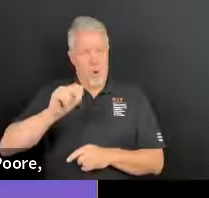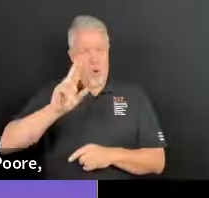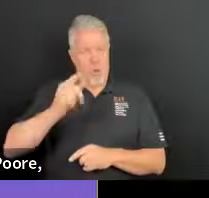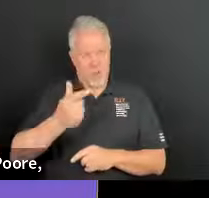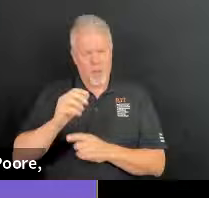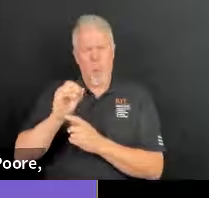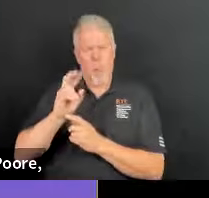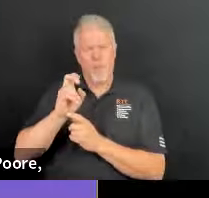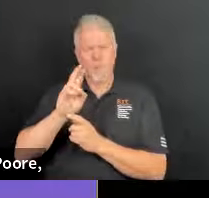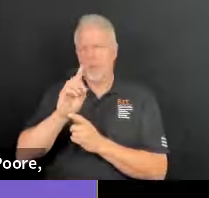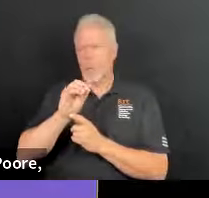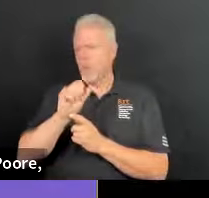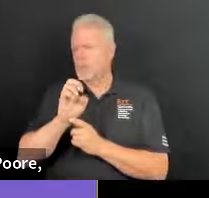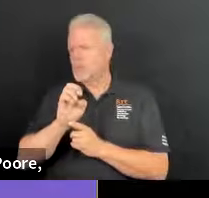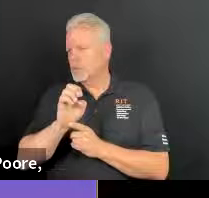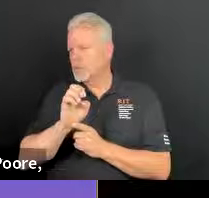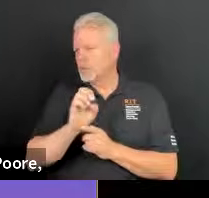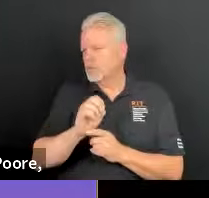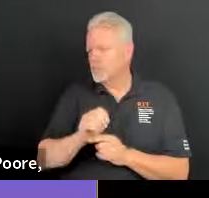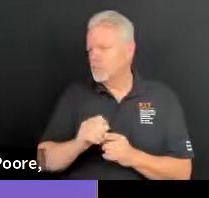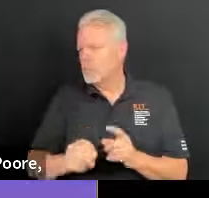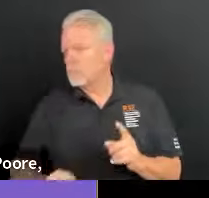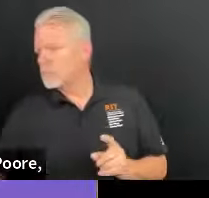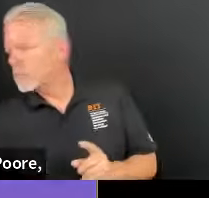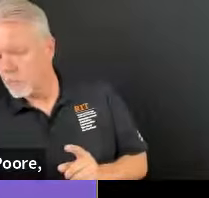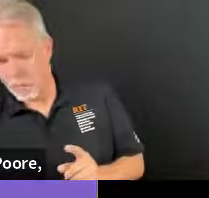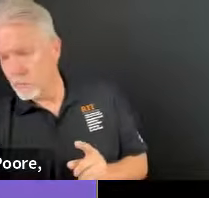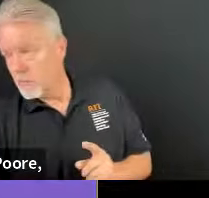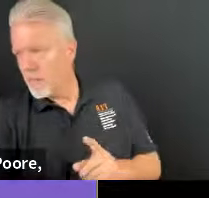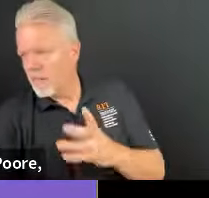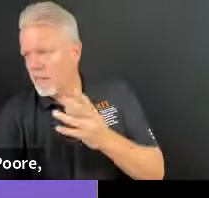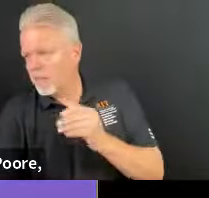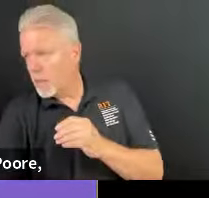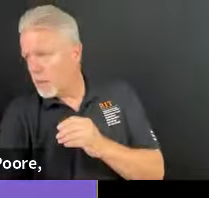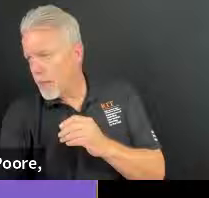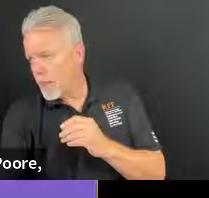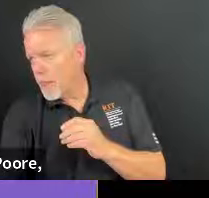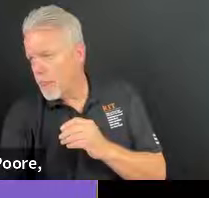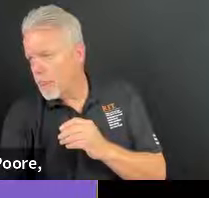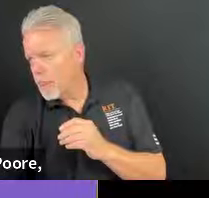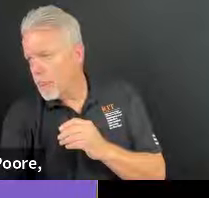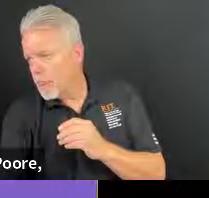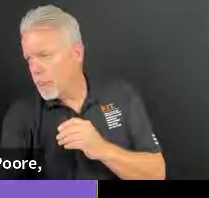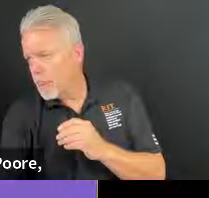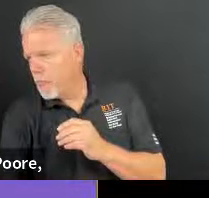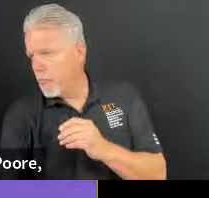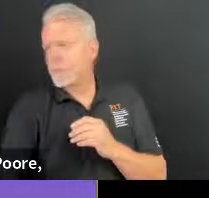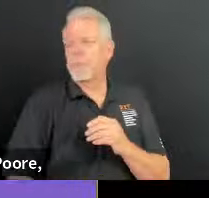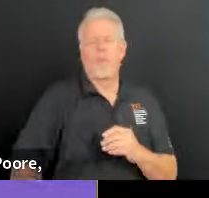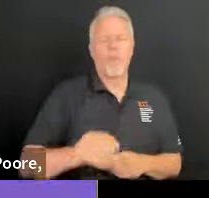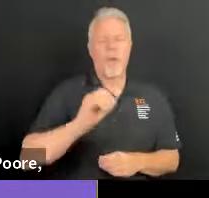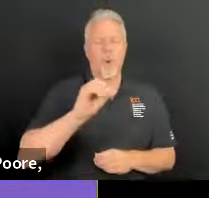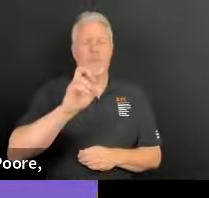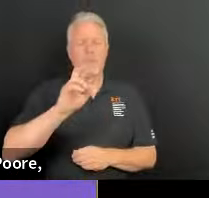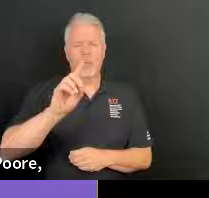information. This month of August is actually overdose awareness. Oh, give me 1 second.